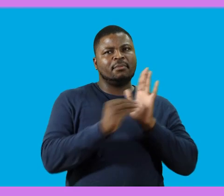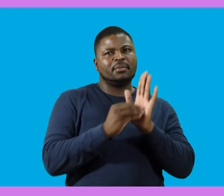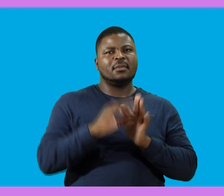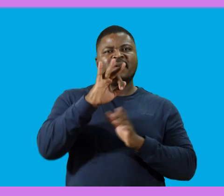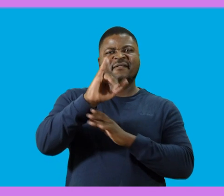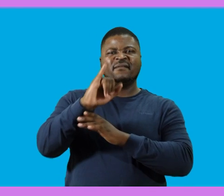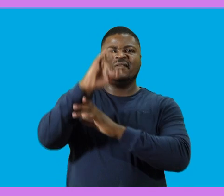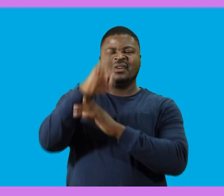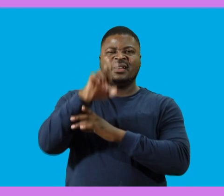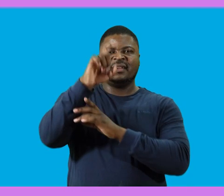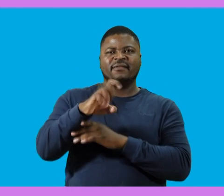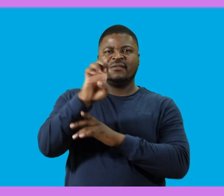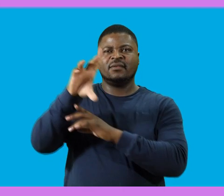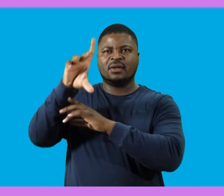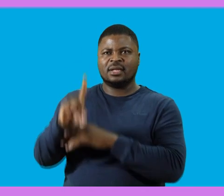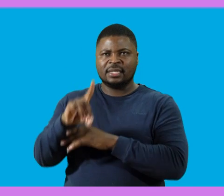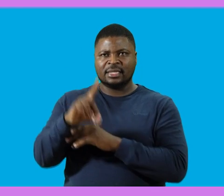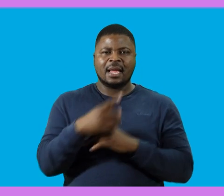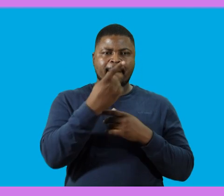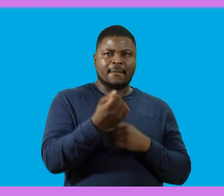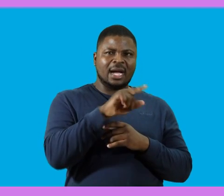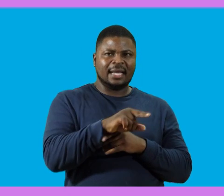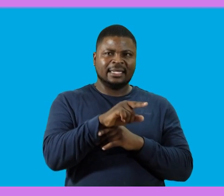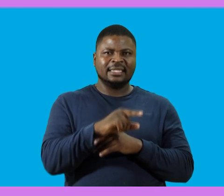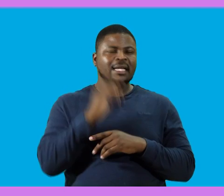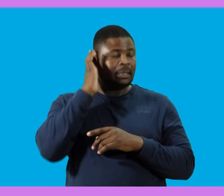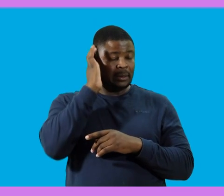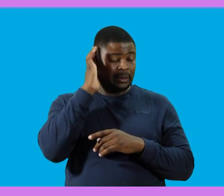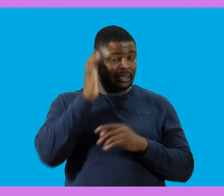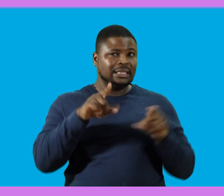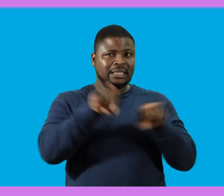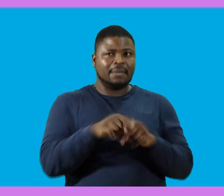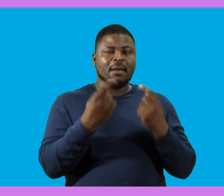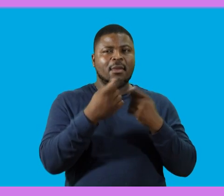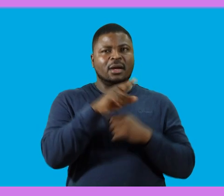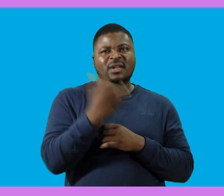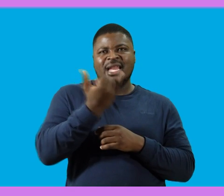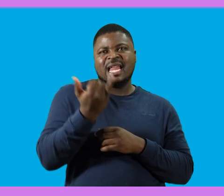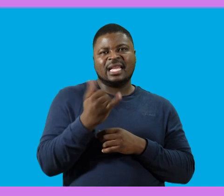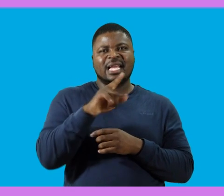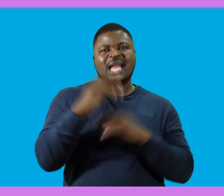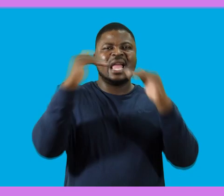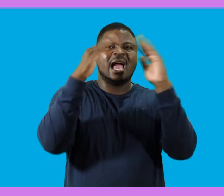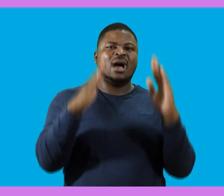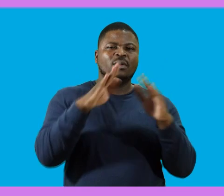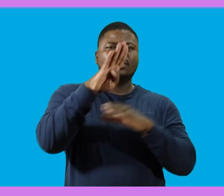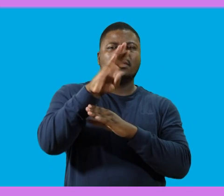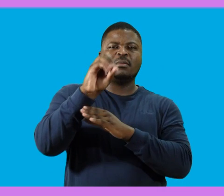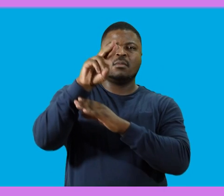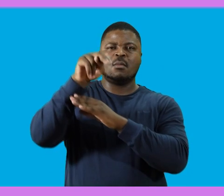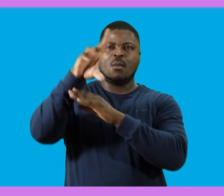same amount every month like the bond, and then variable